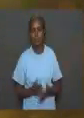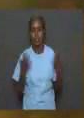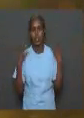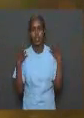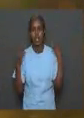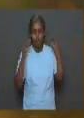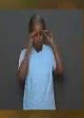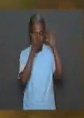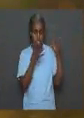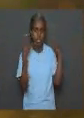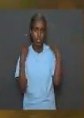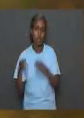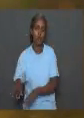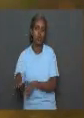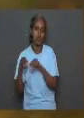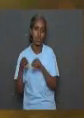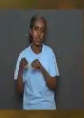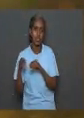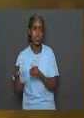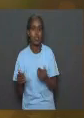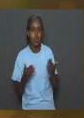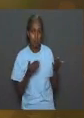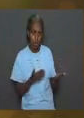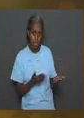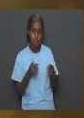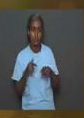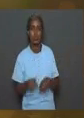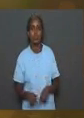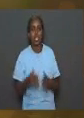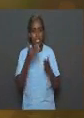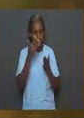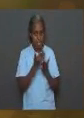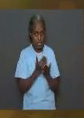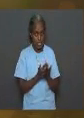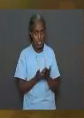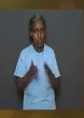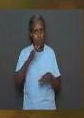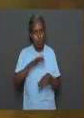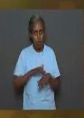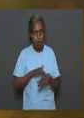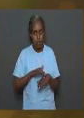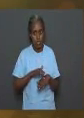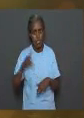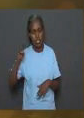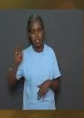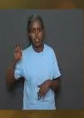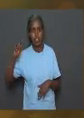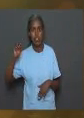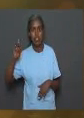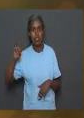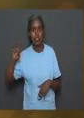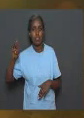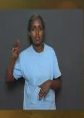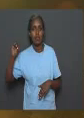Hello, teacher. Hello, students. Welcome to today's lesson on